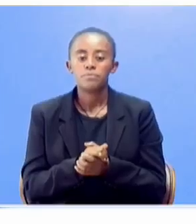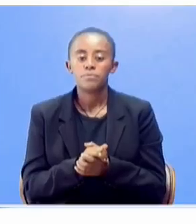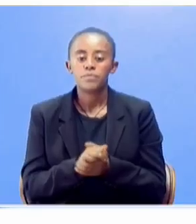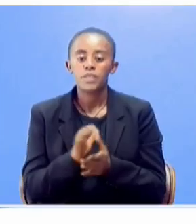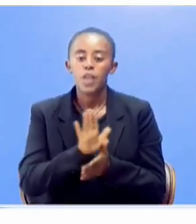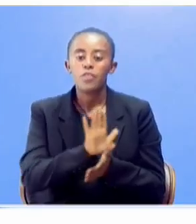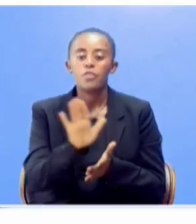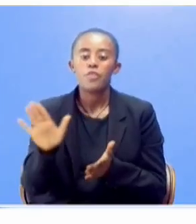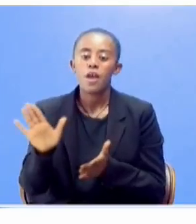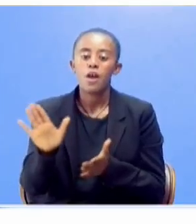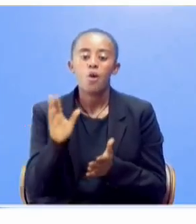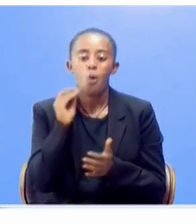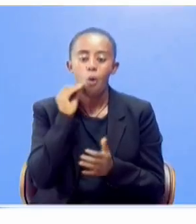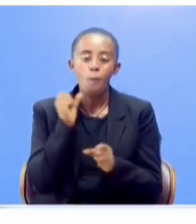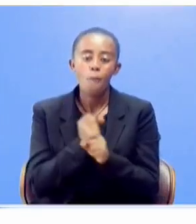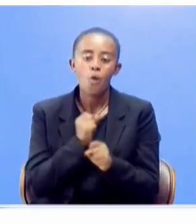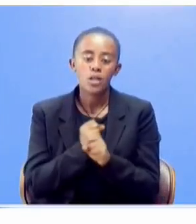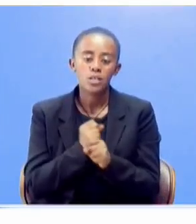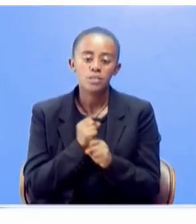homework.